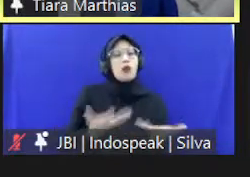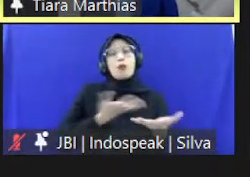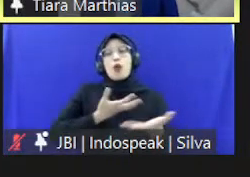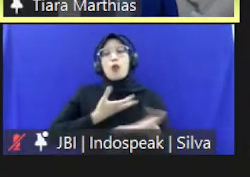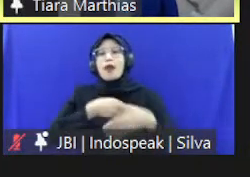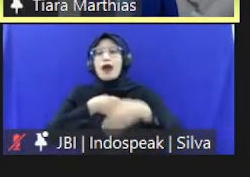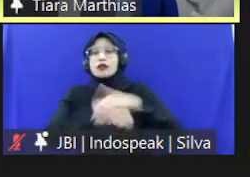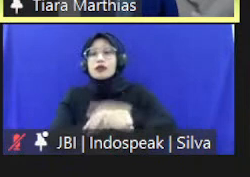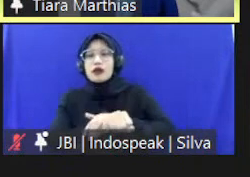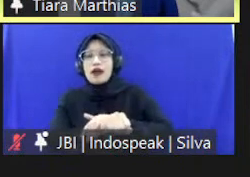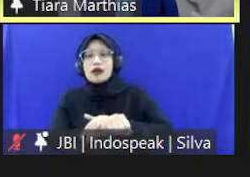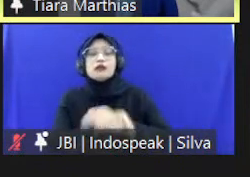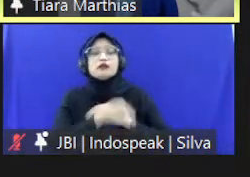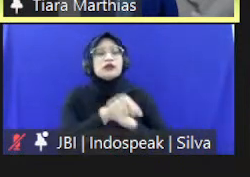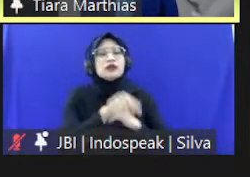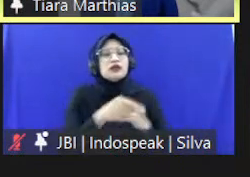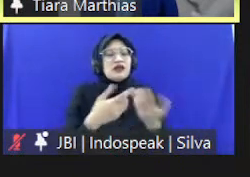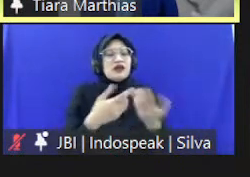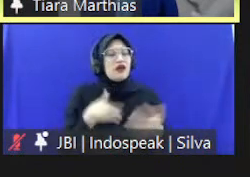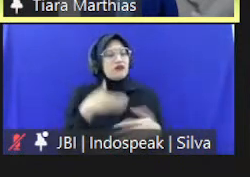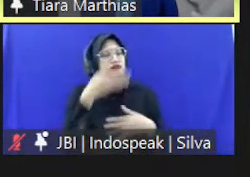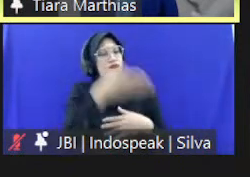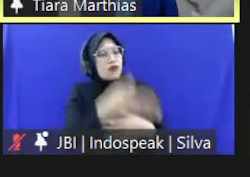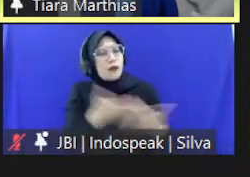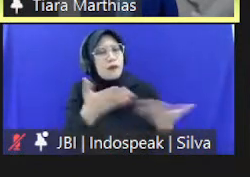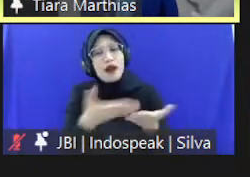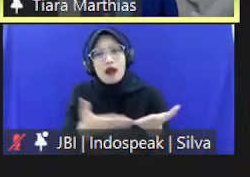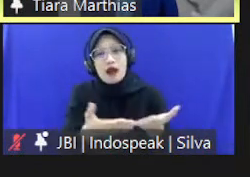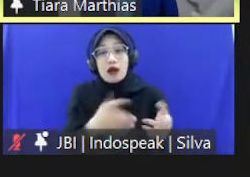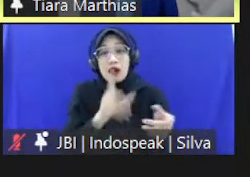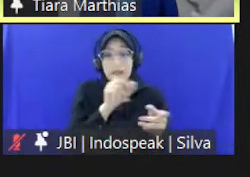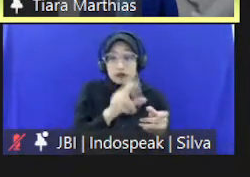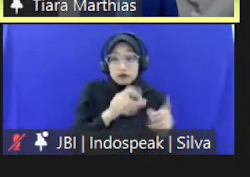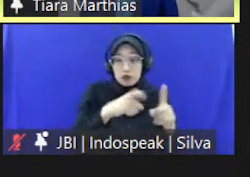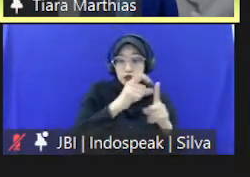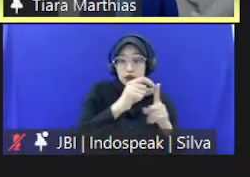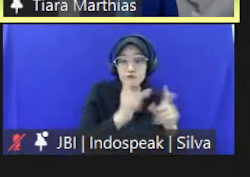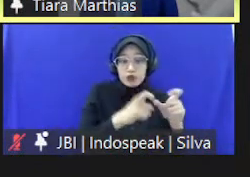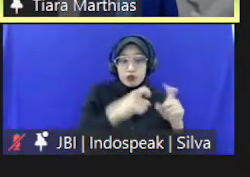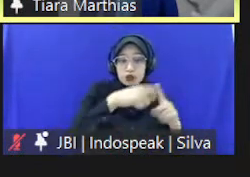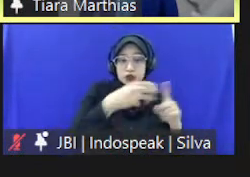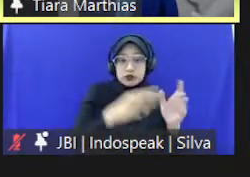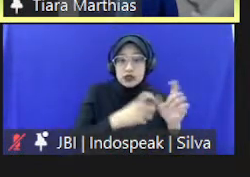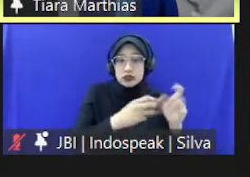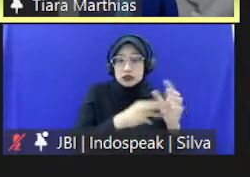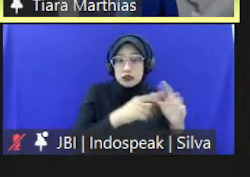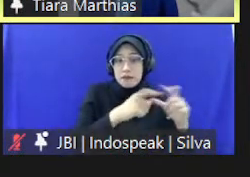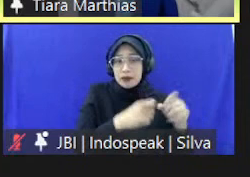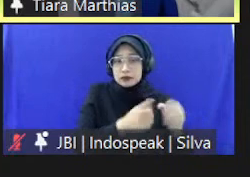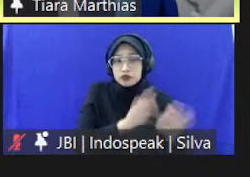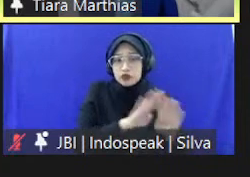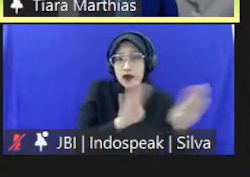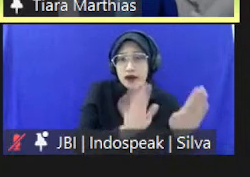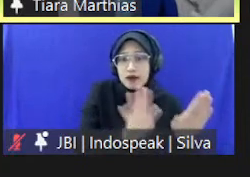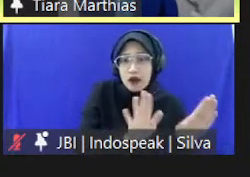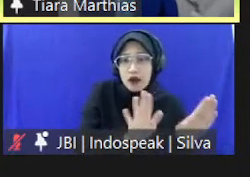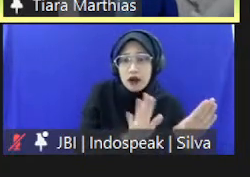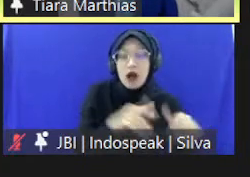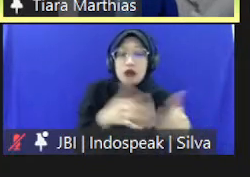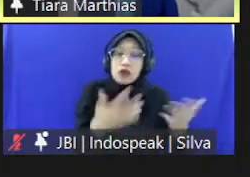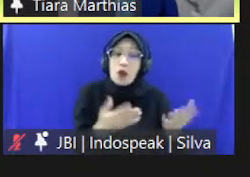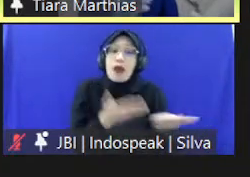do? And who will be taking care of you if your child is positive COVID, they need immunization and stuff like